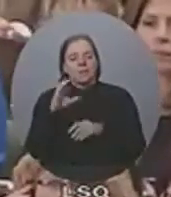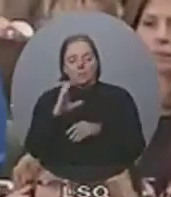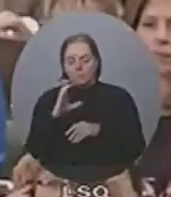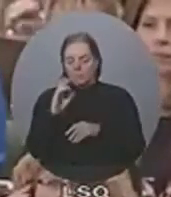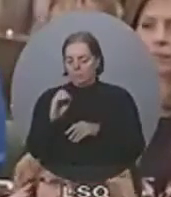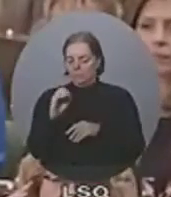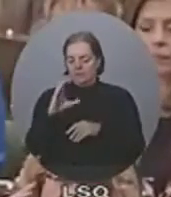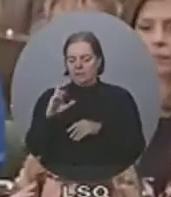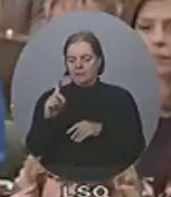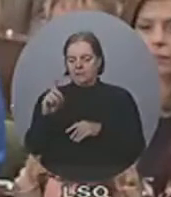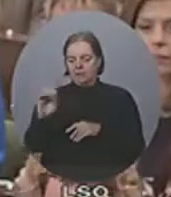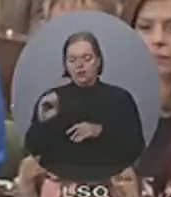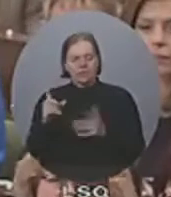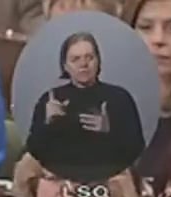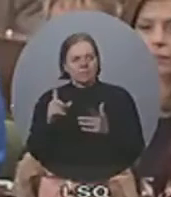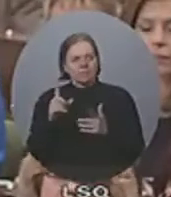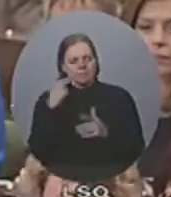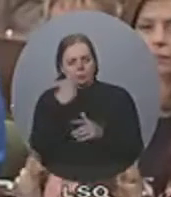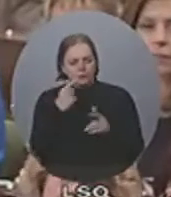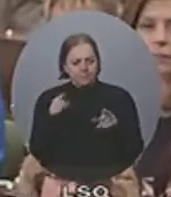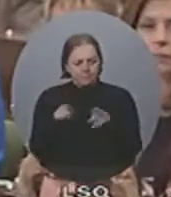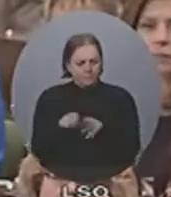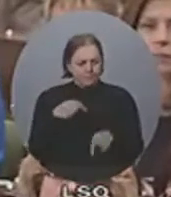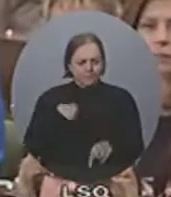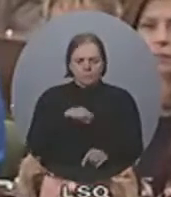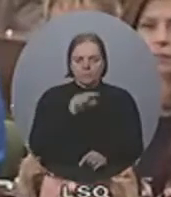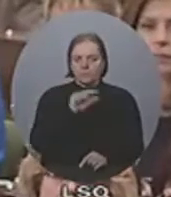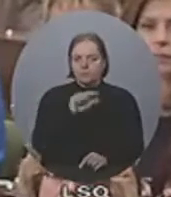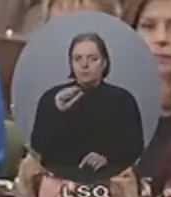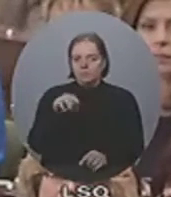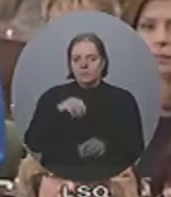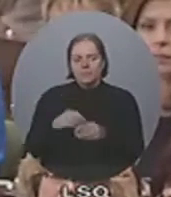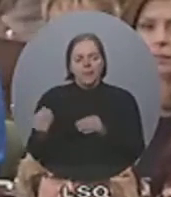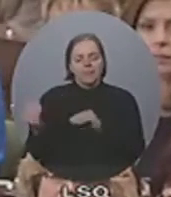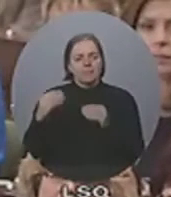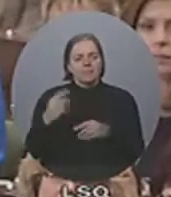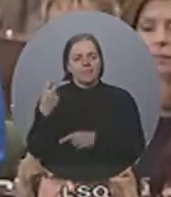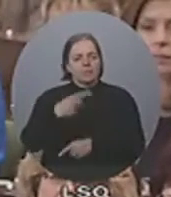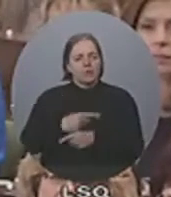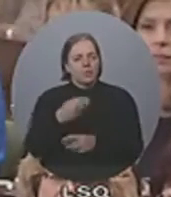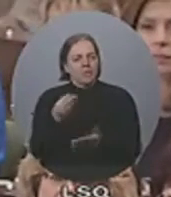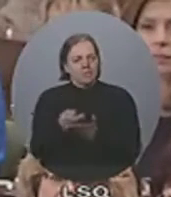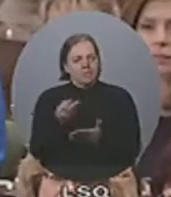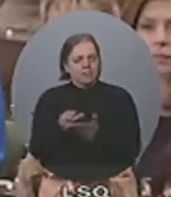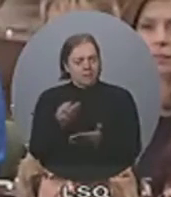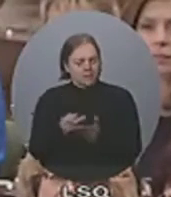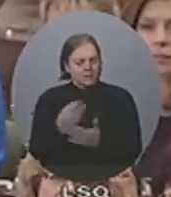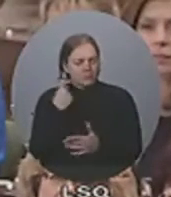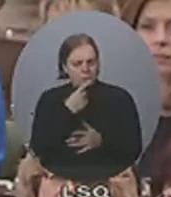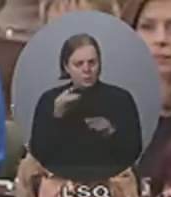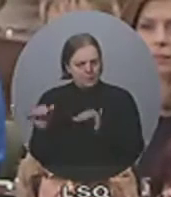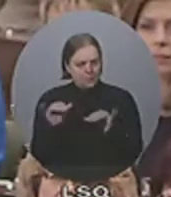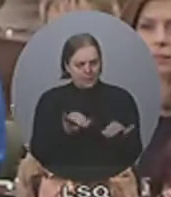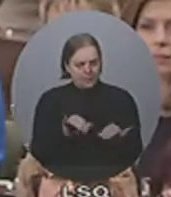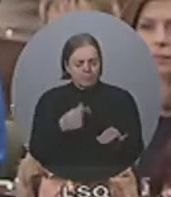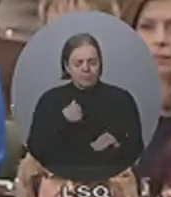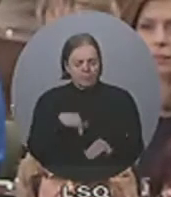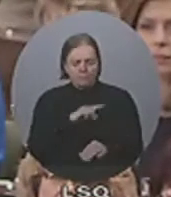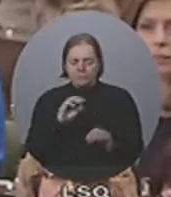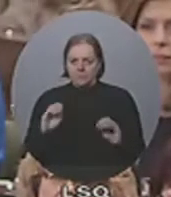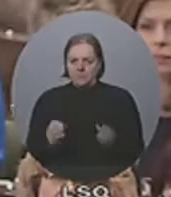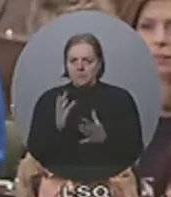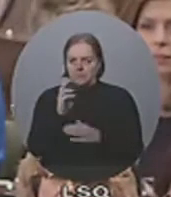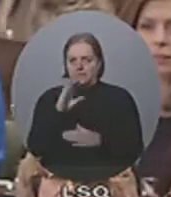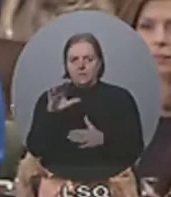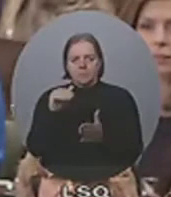update. Following the policies we followed have created nearly 600,000 jobs in Canada. It's one of the best records in the world, and that